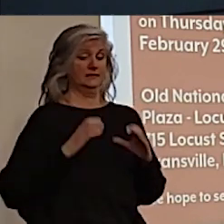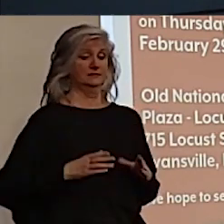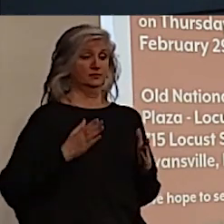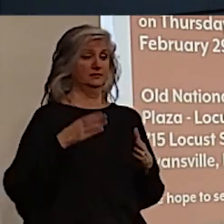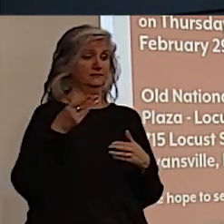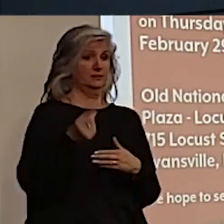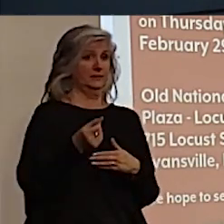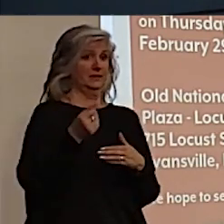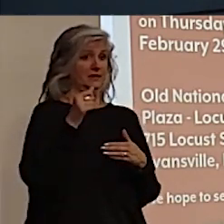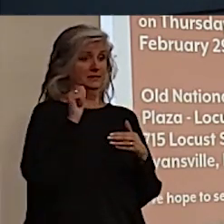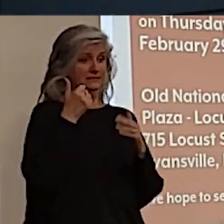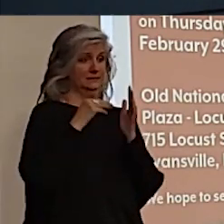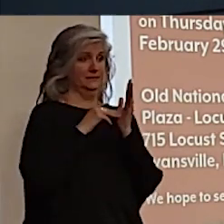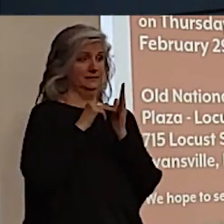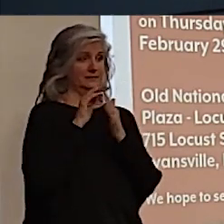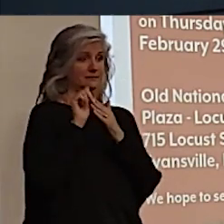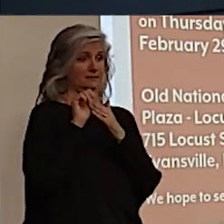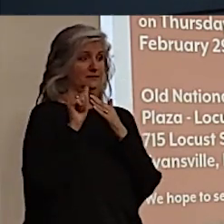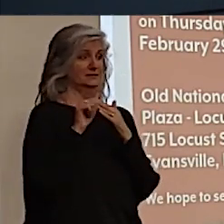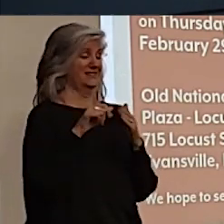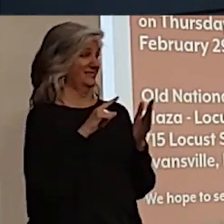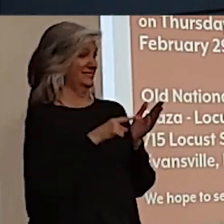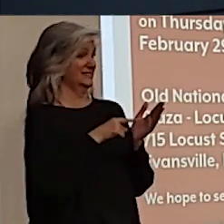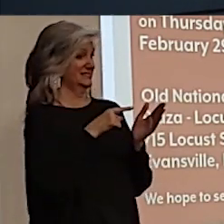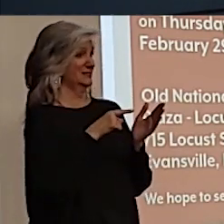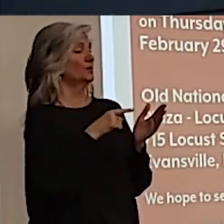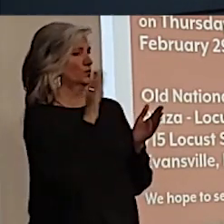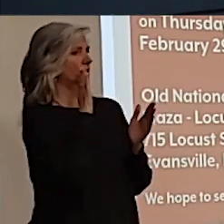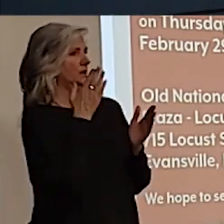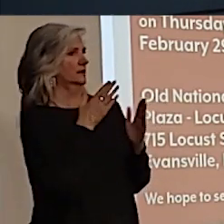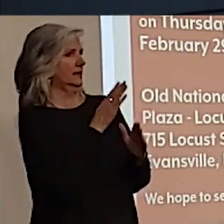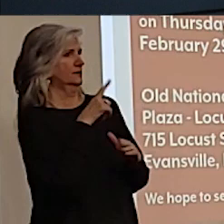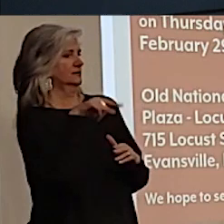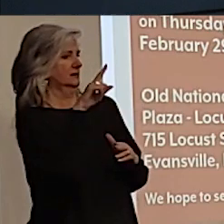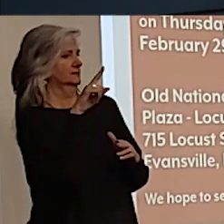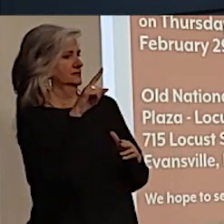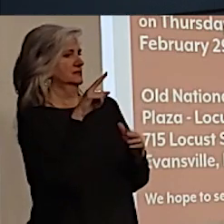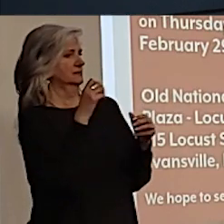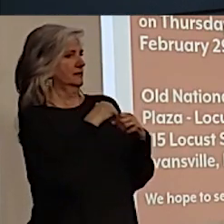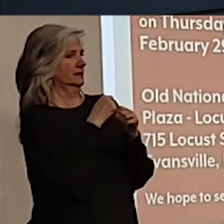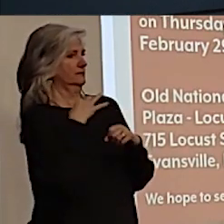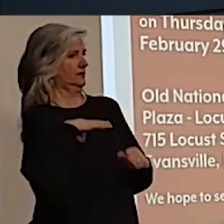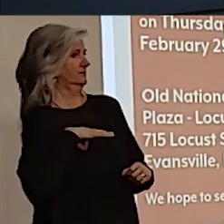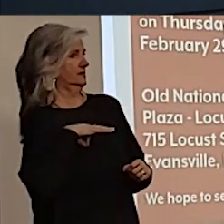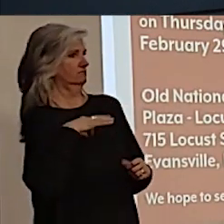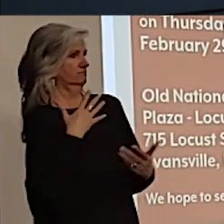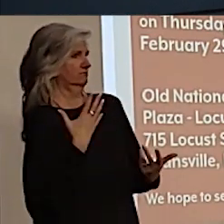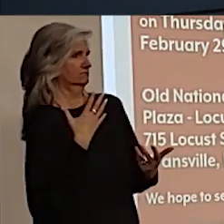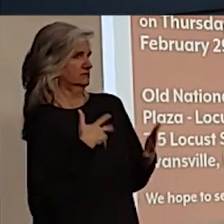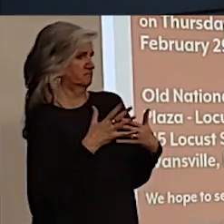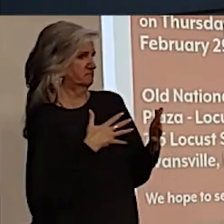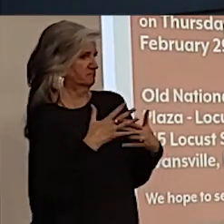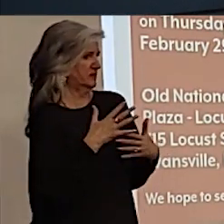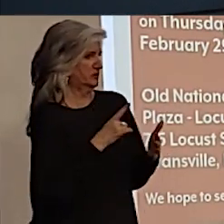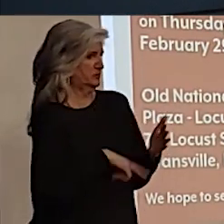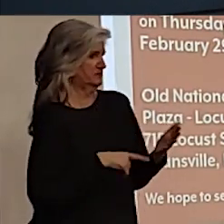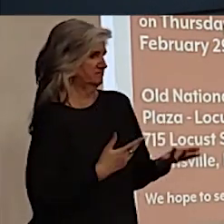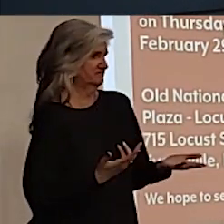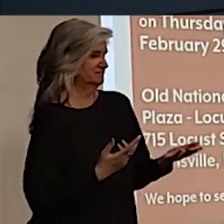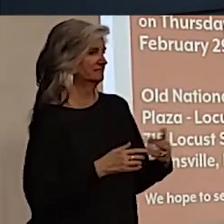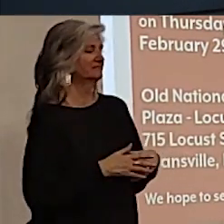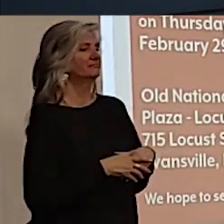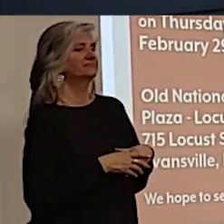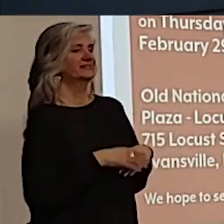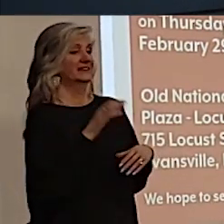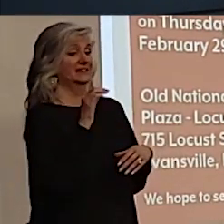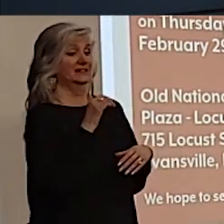proposal would allow them to earn a profit on whatever they spend. So instead of them spending $10 million